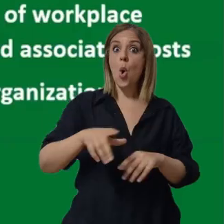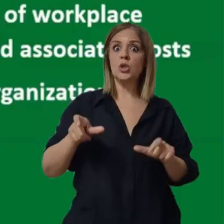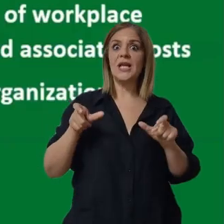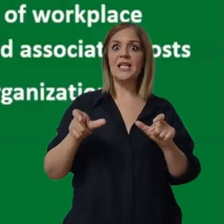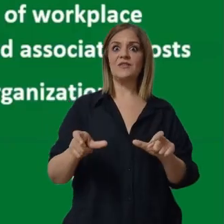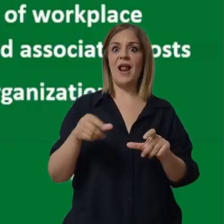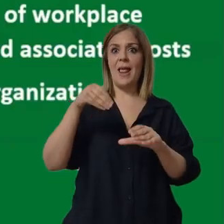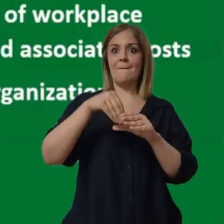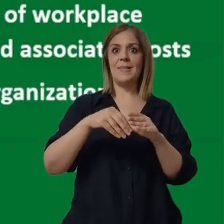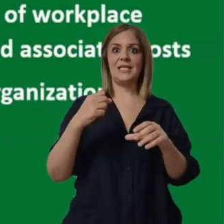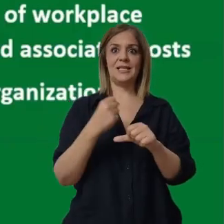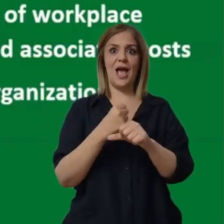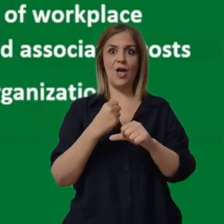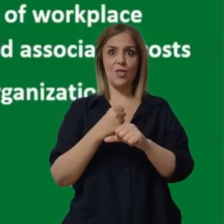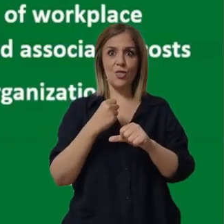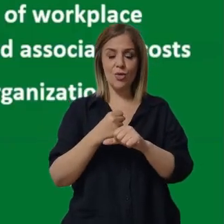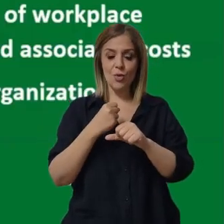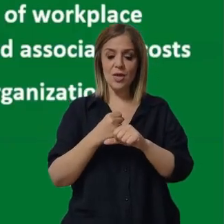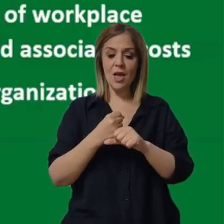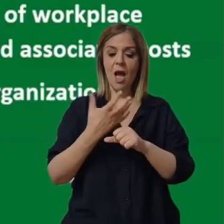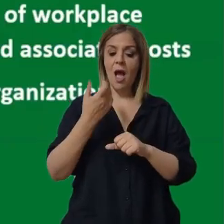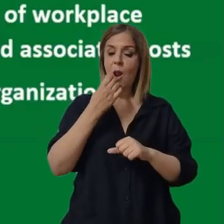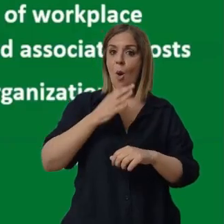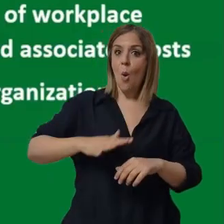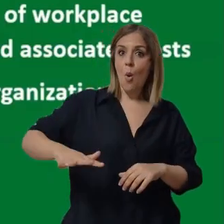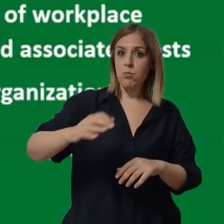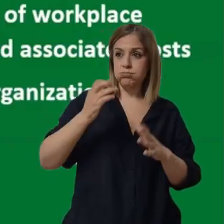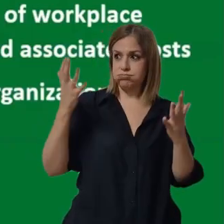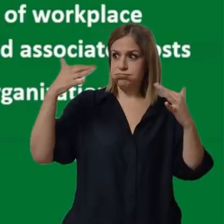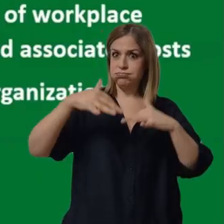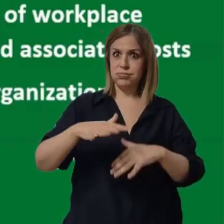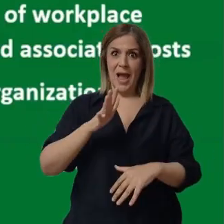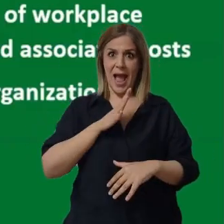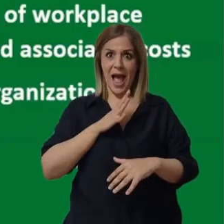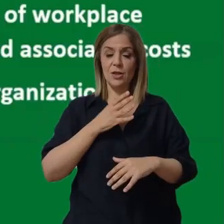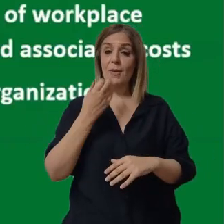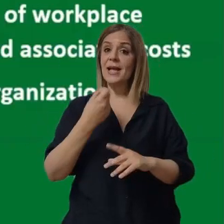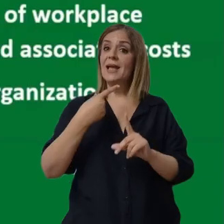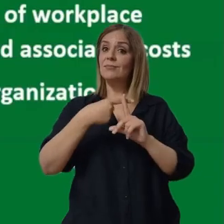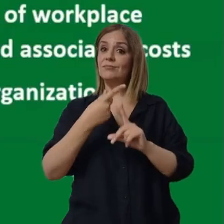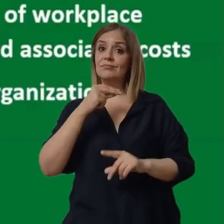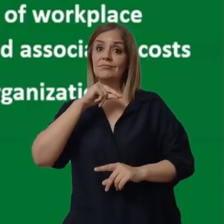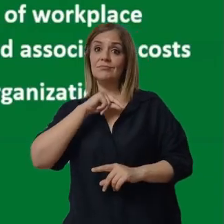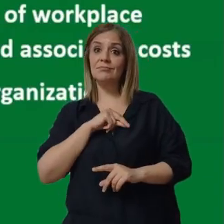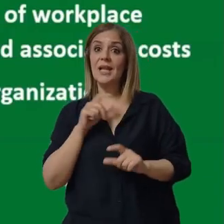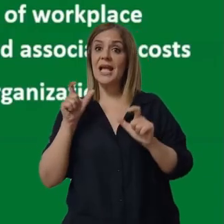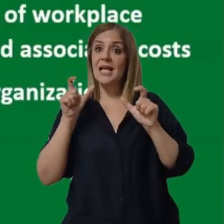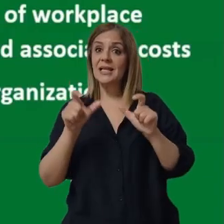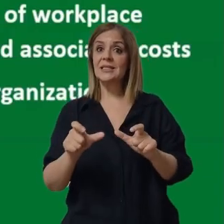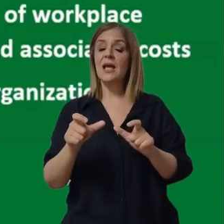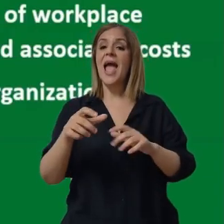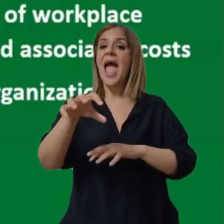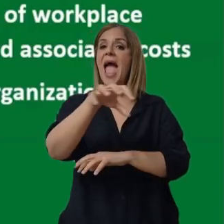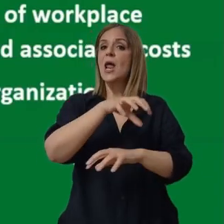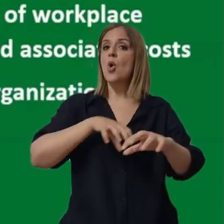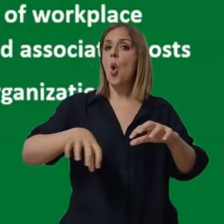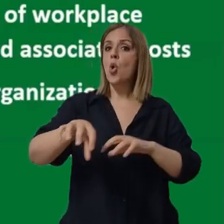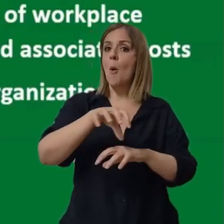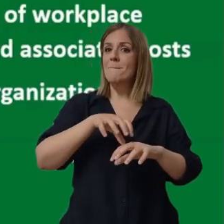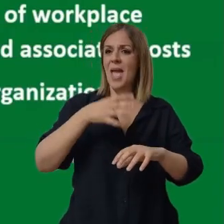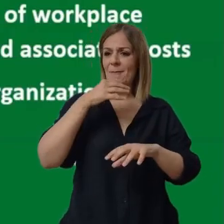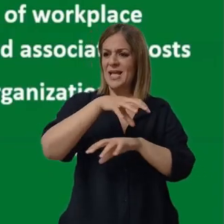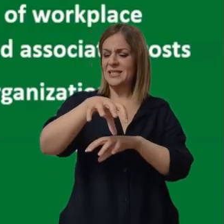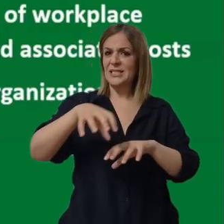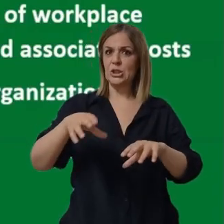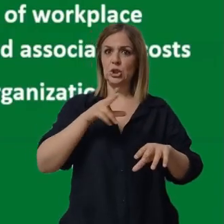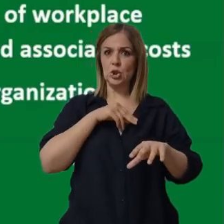safety, to common workplace hazard, and to benefits of safety and ergonomics. And they